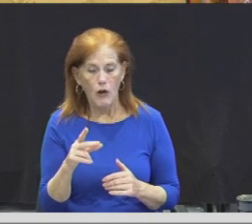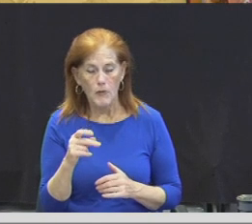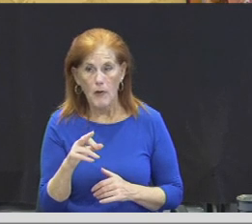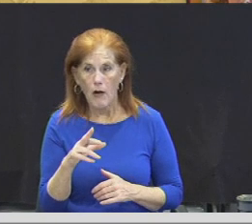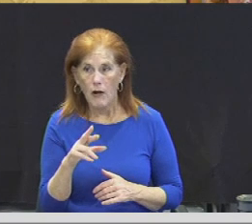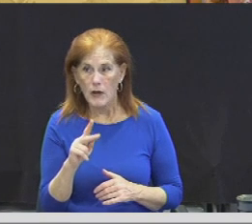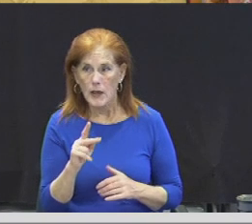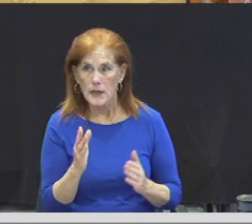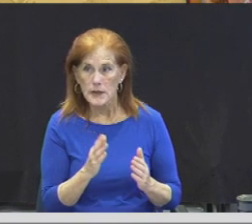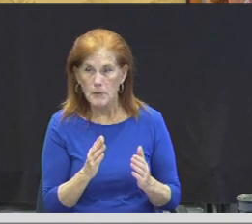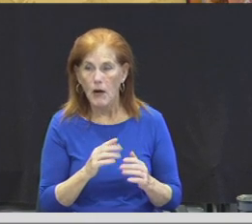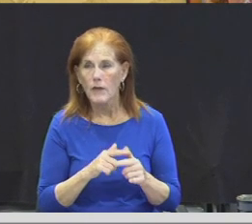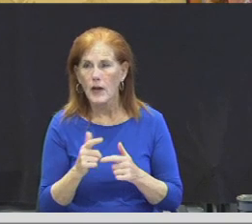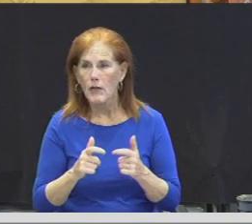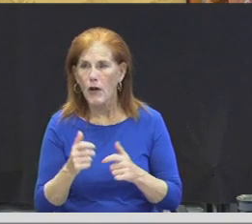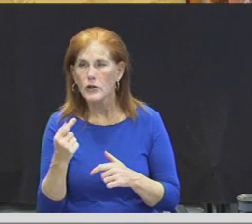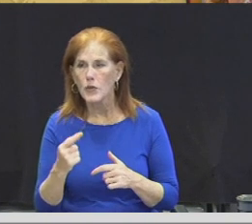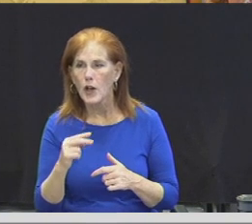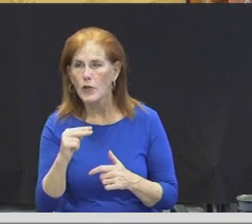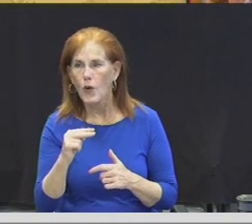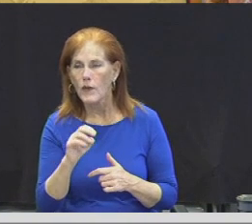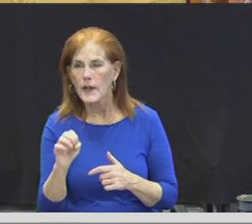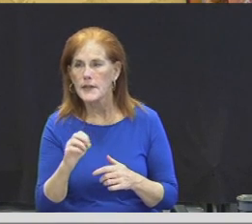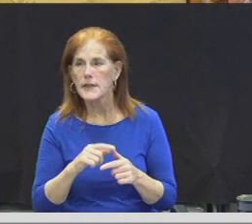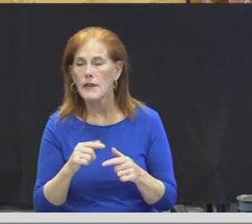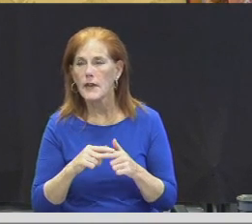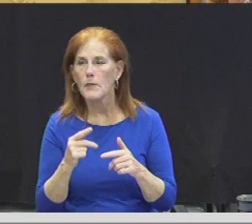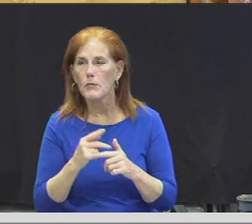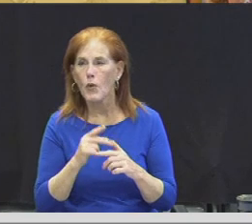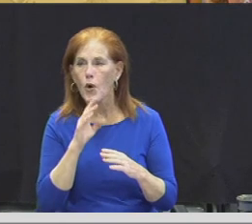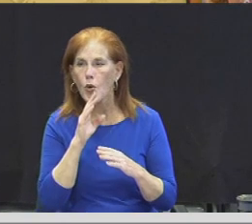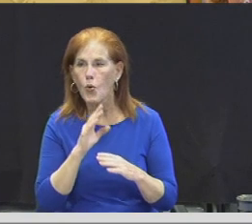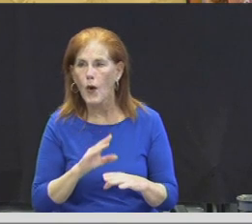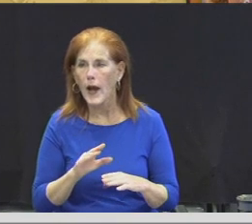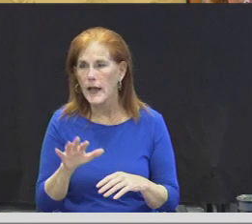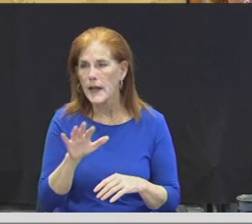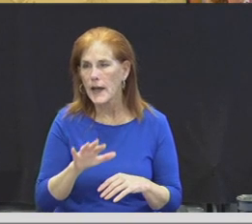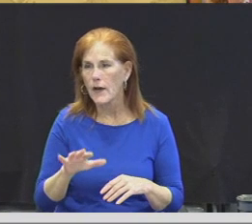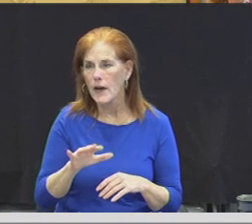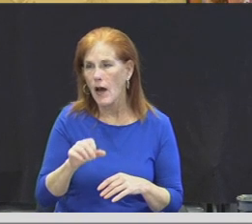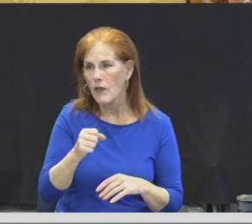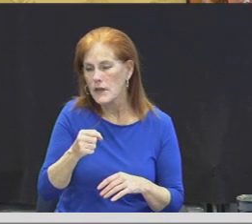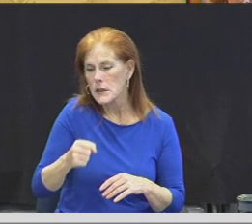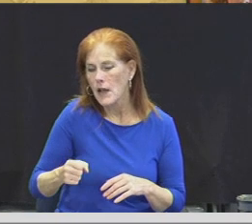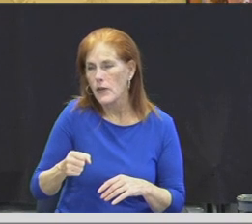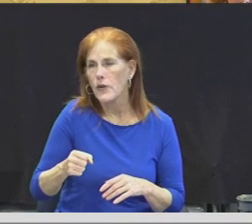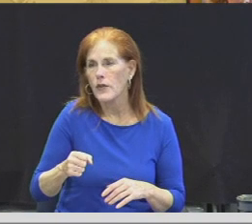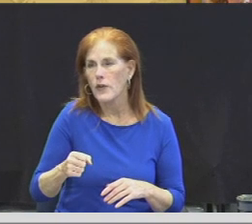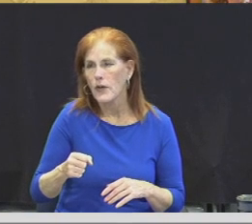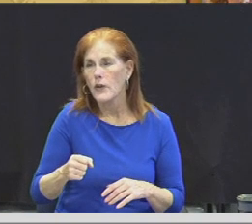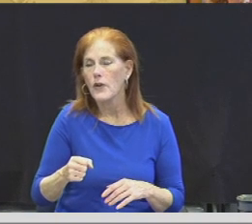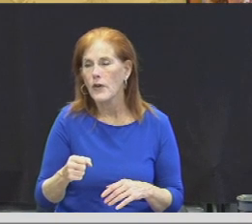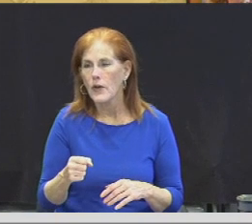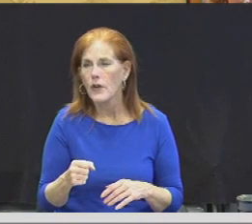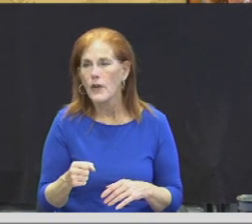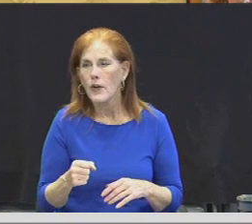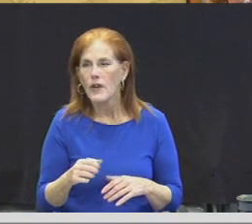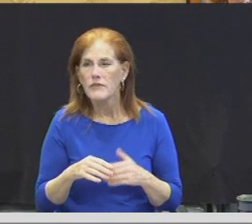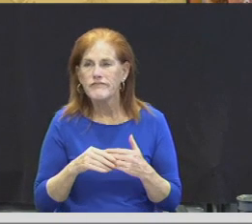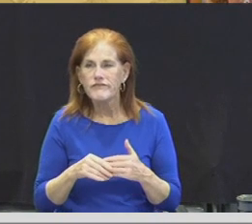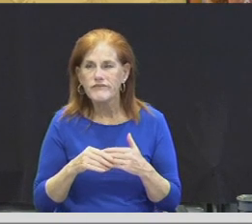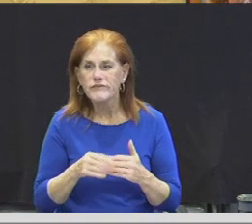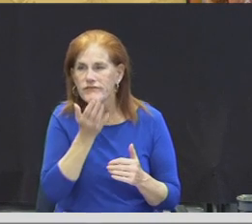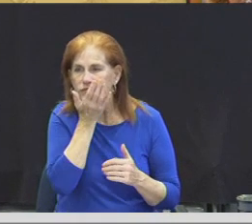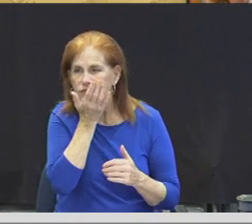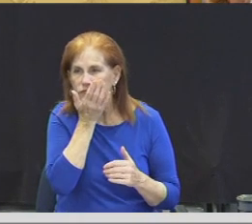kind of northeastern corner. And then there's a quieter grove space here in the southern edge that is sort of a flexible kind